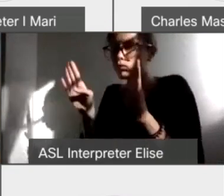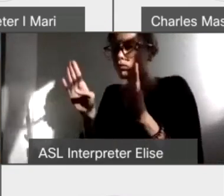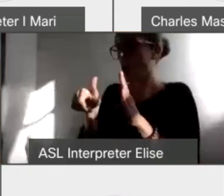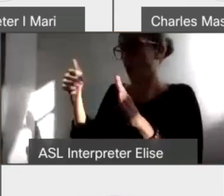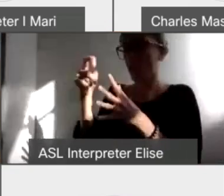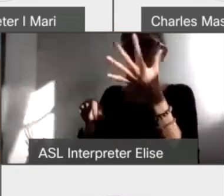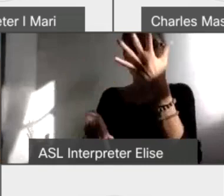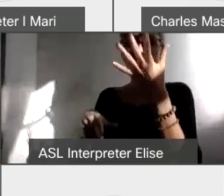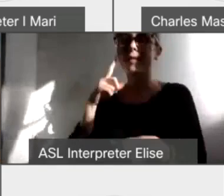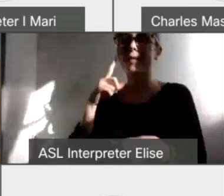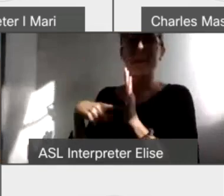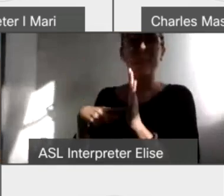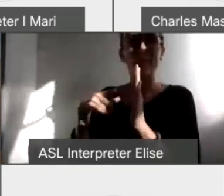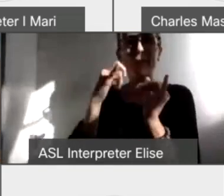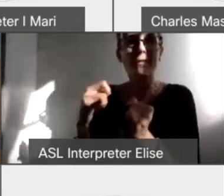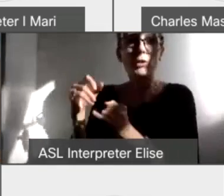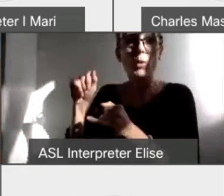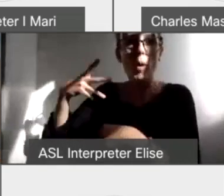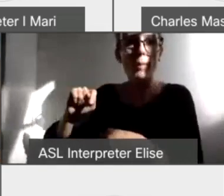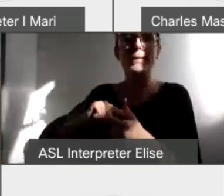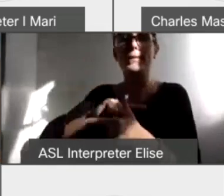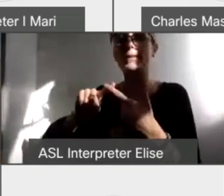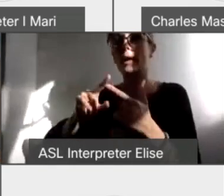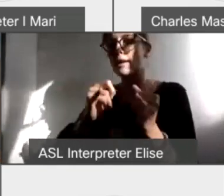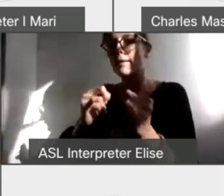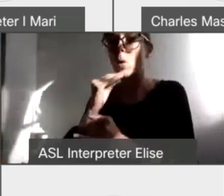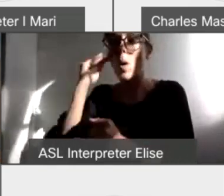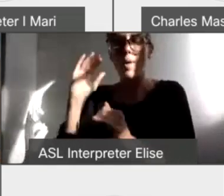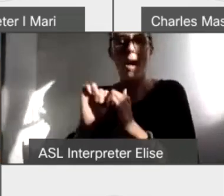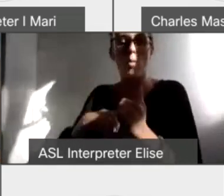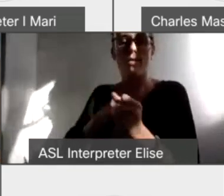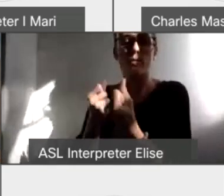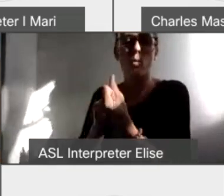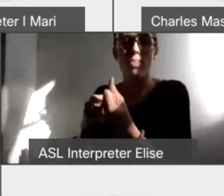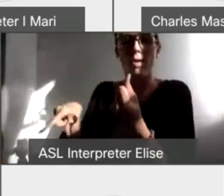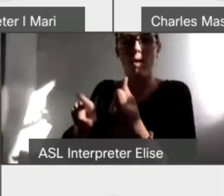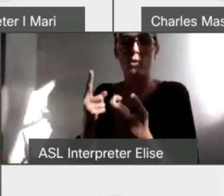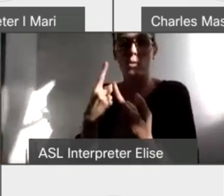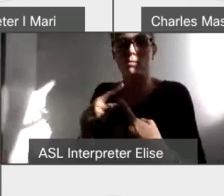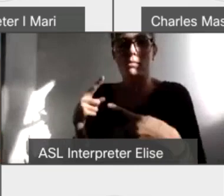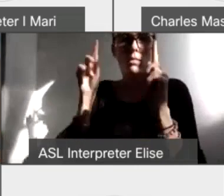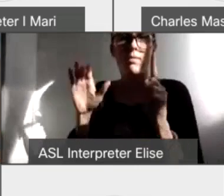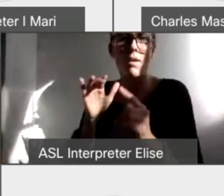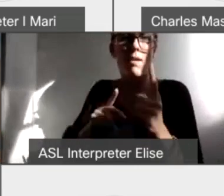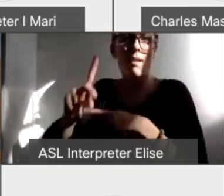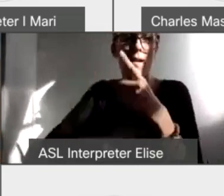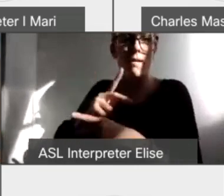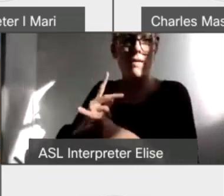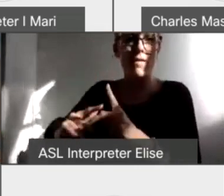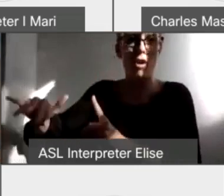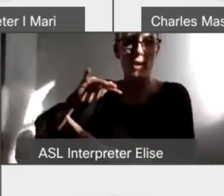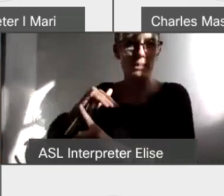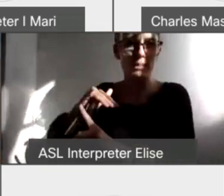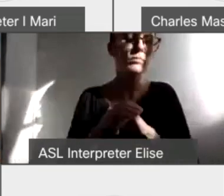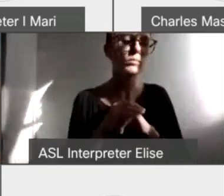individual apartments, individual homes, and ways that we can help support people to be successful in those types of environments. And then the last thing